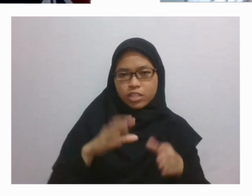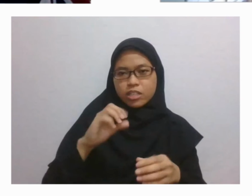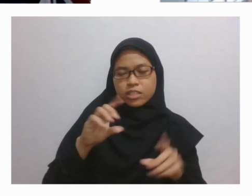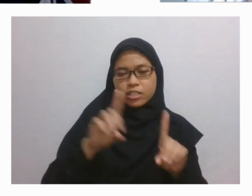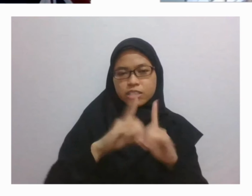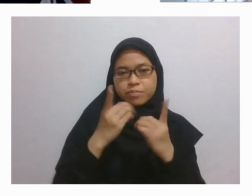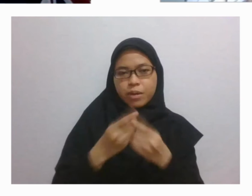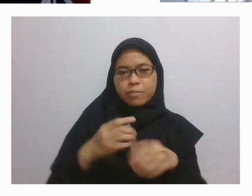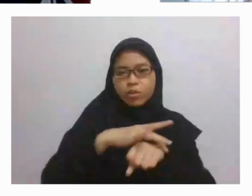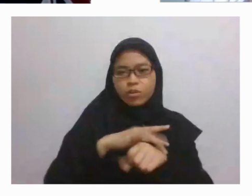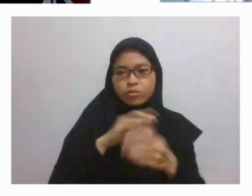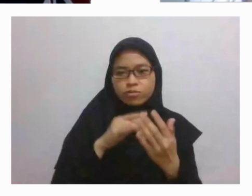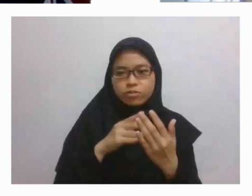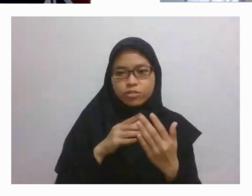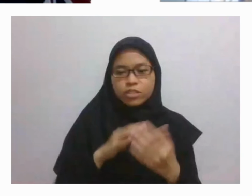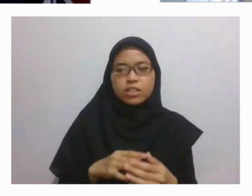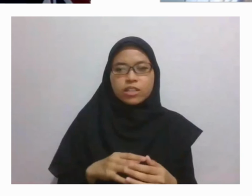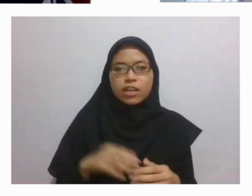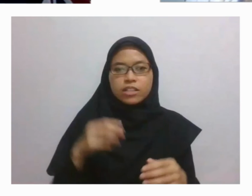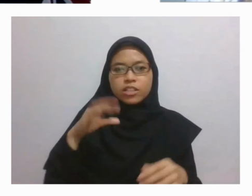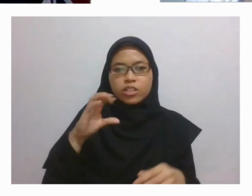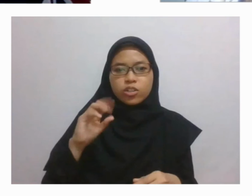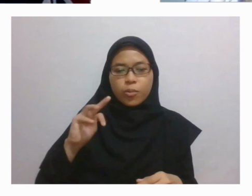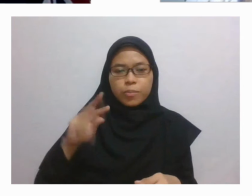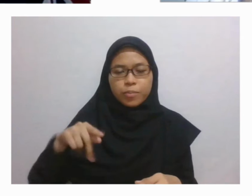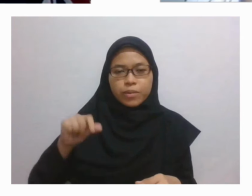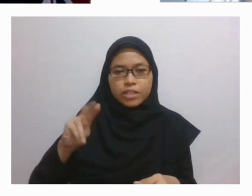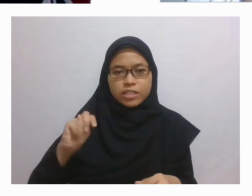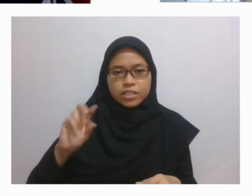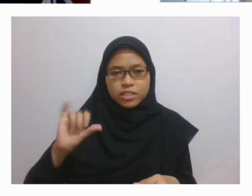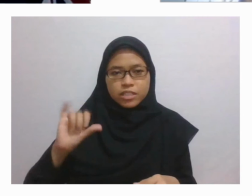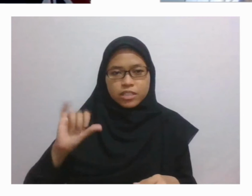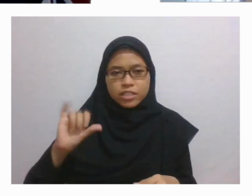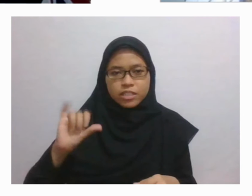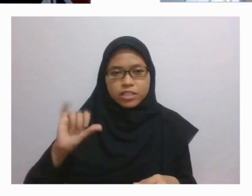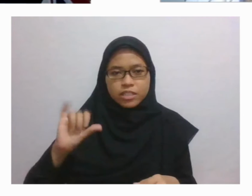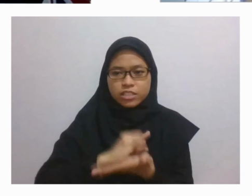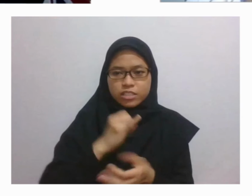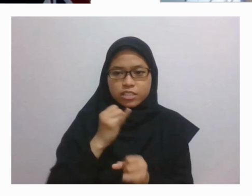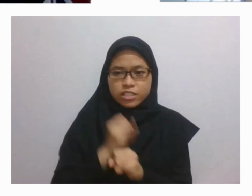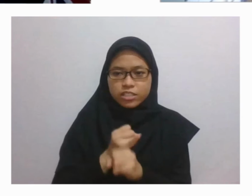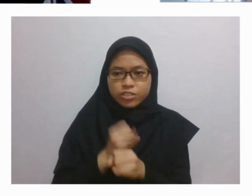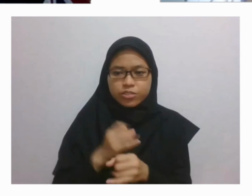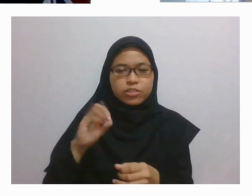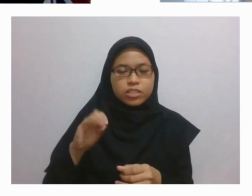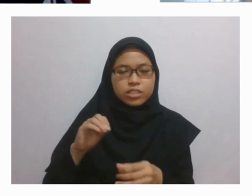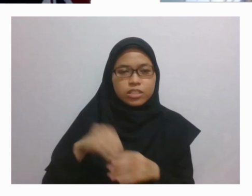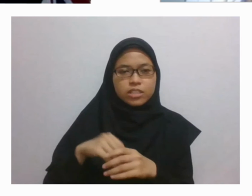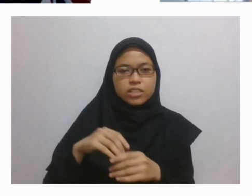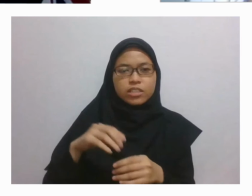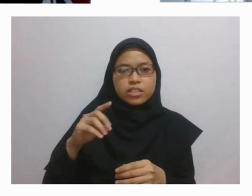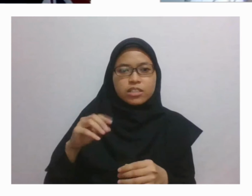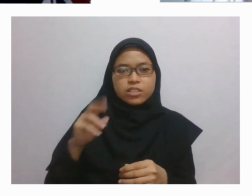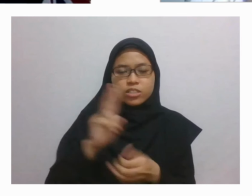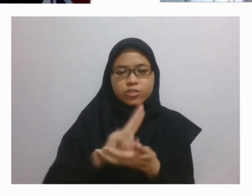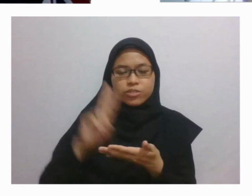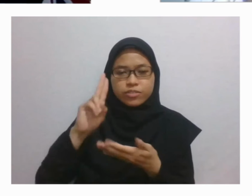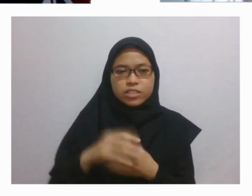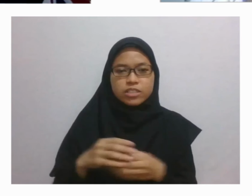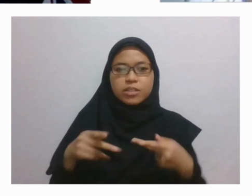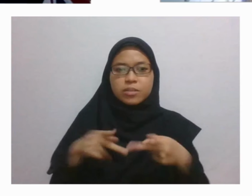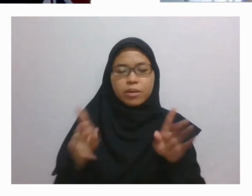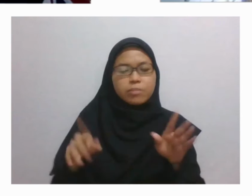Durham University and to the Copernicus Institute of Sustainable Development in Utrecht University. She has published widely in